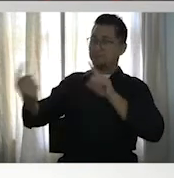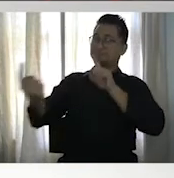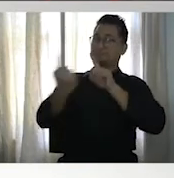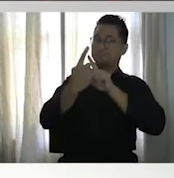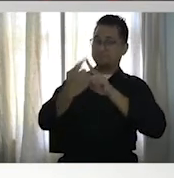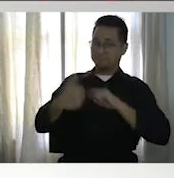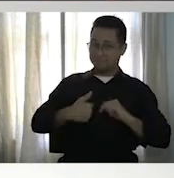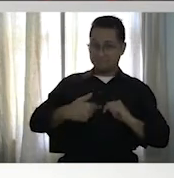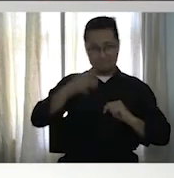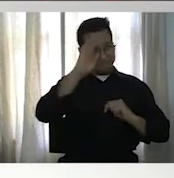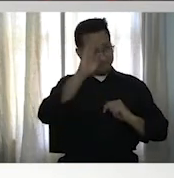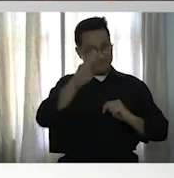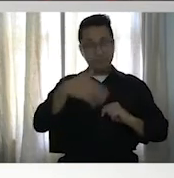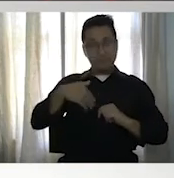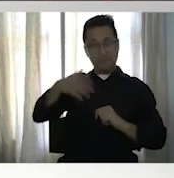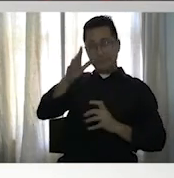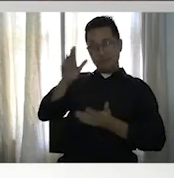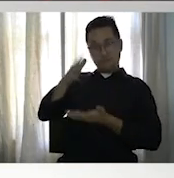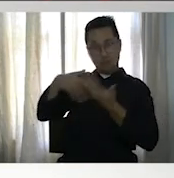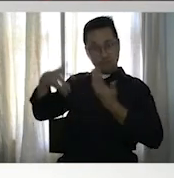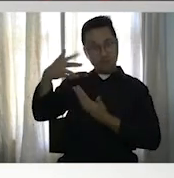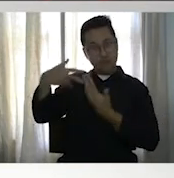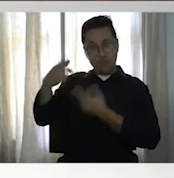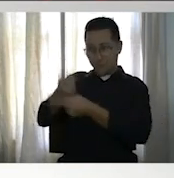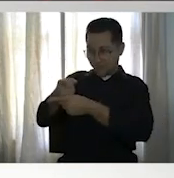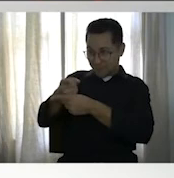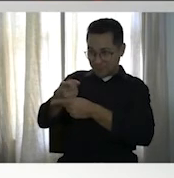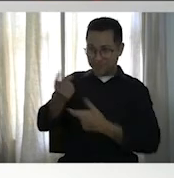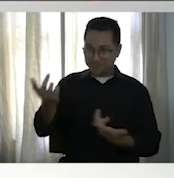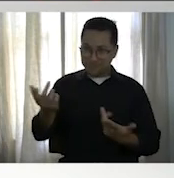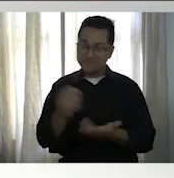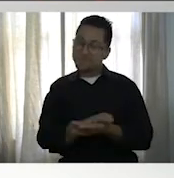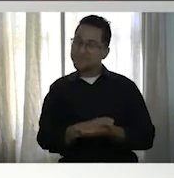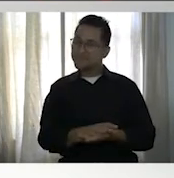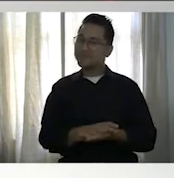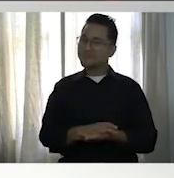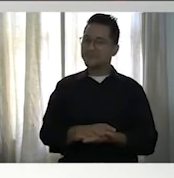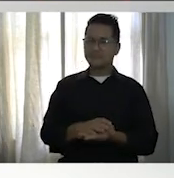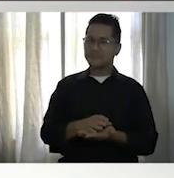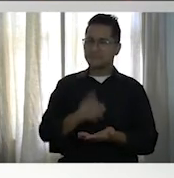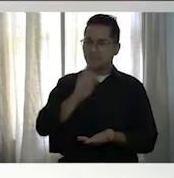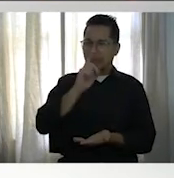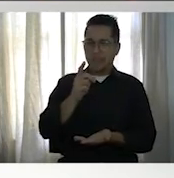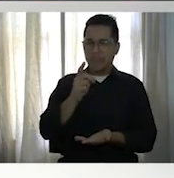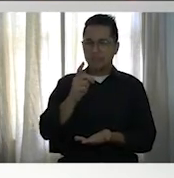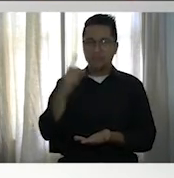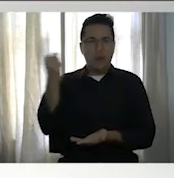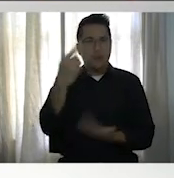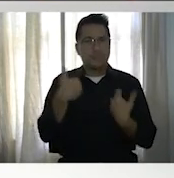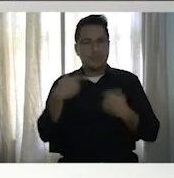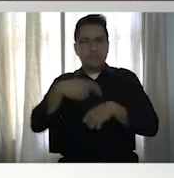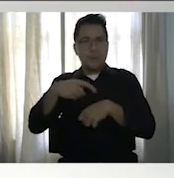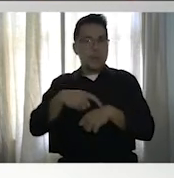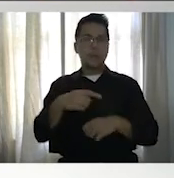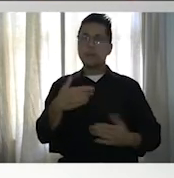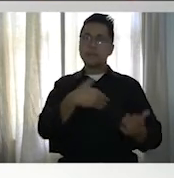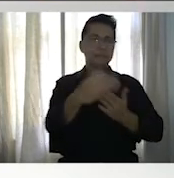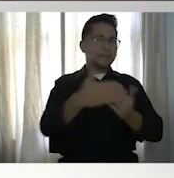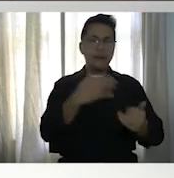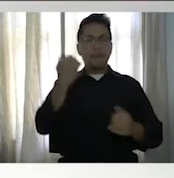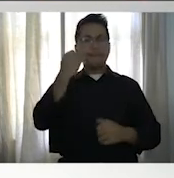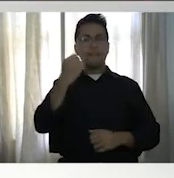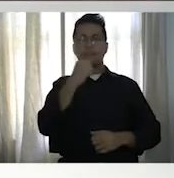me and be social, right? So there's just never a time, even when you're not